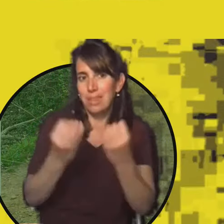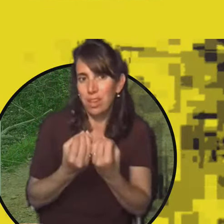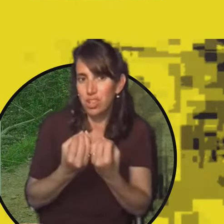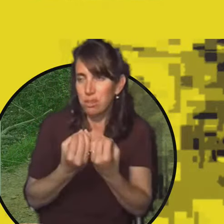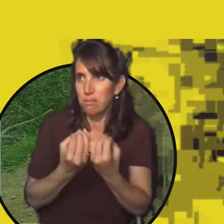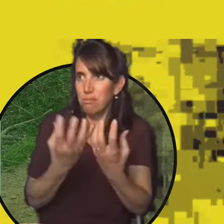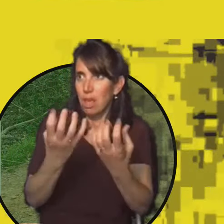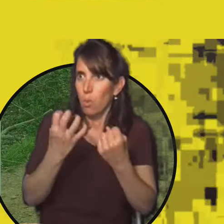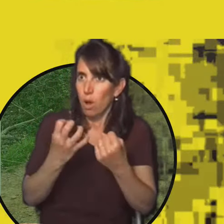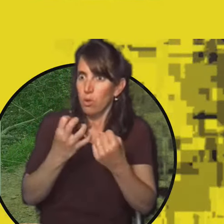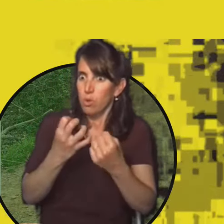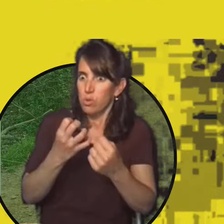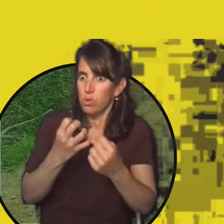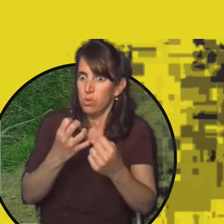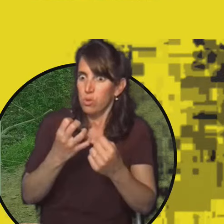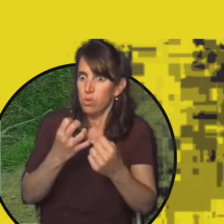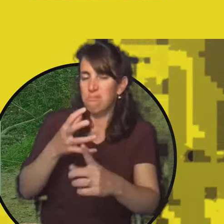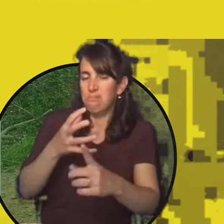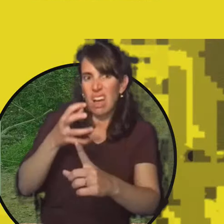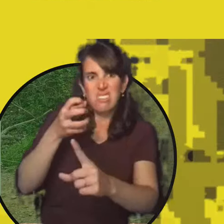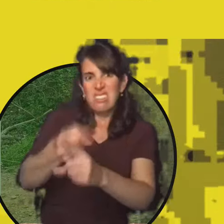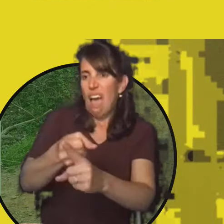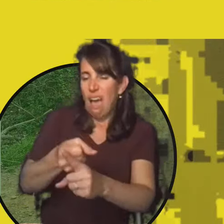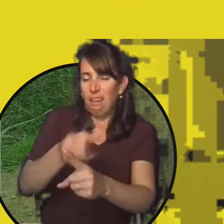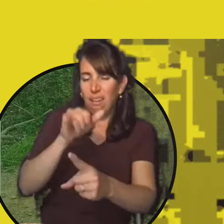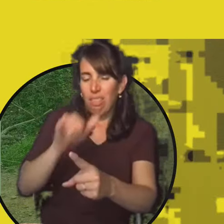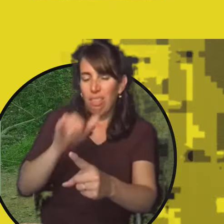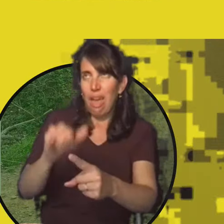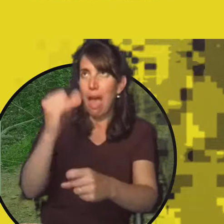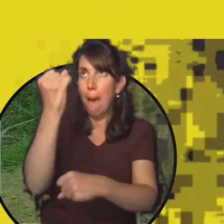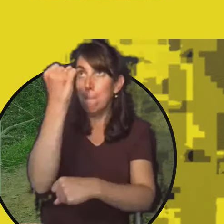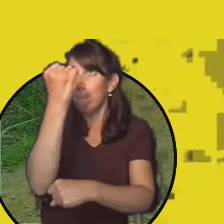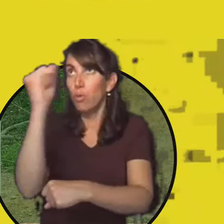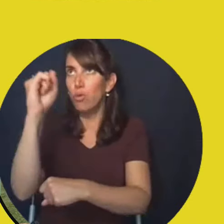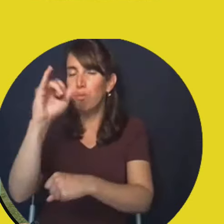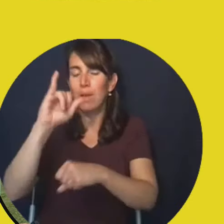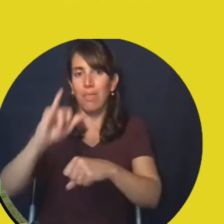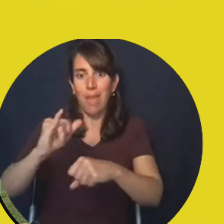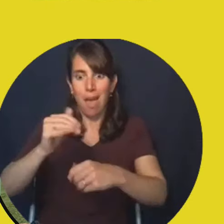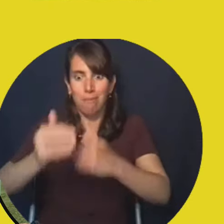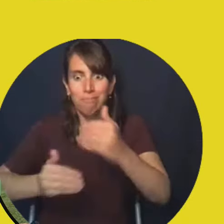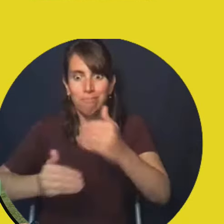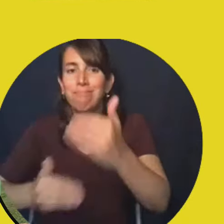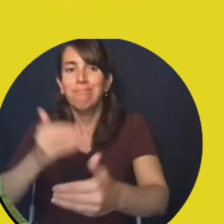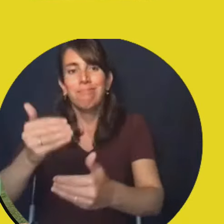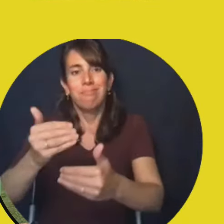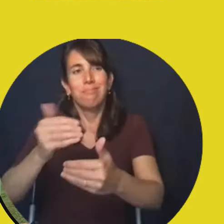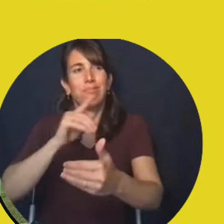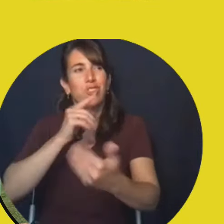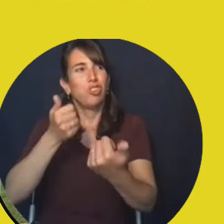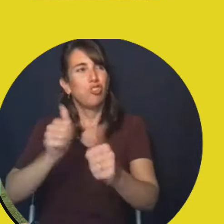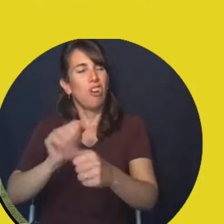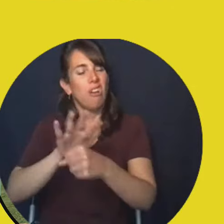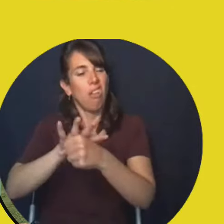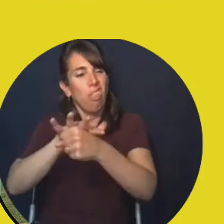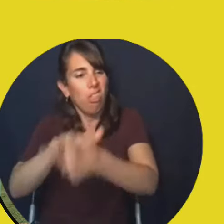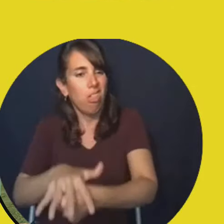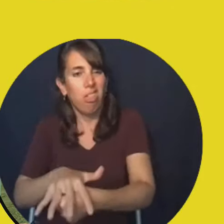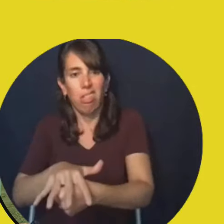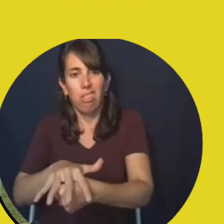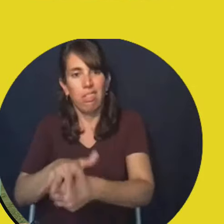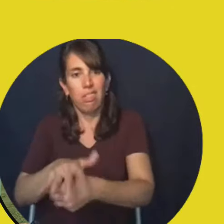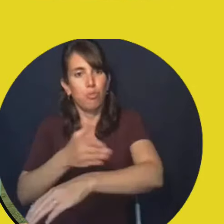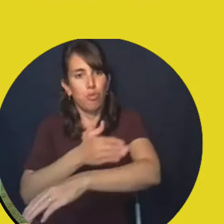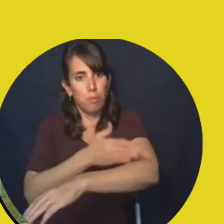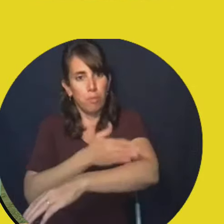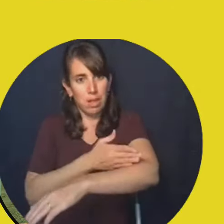a movement and the work to build a better world. So just to with some clarity to say that the criminalization of